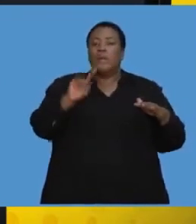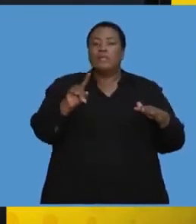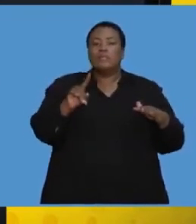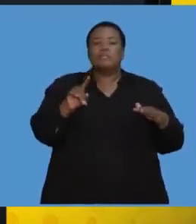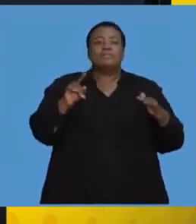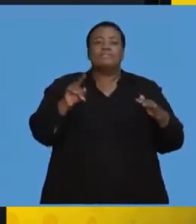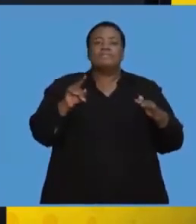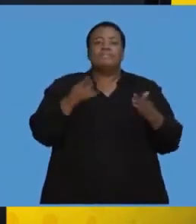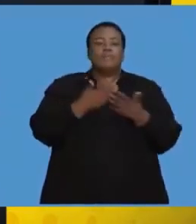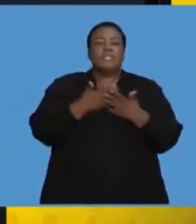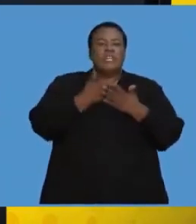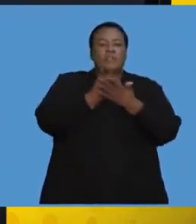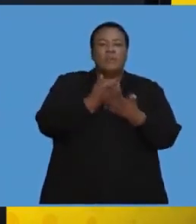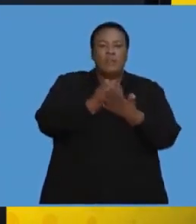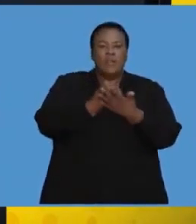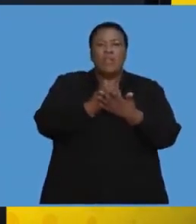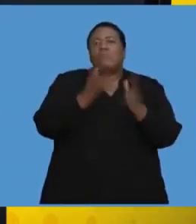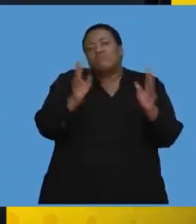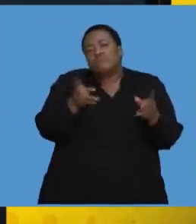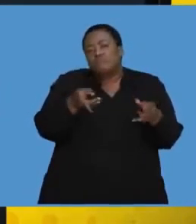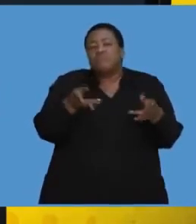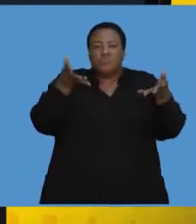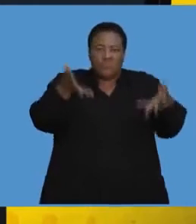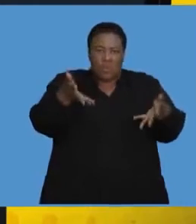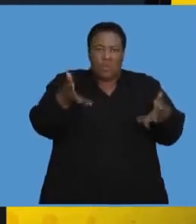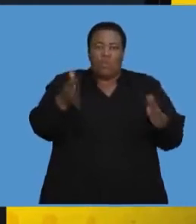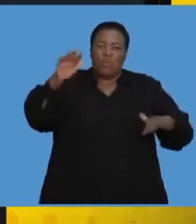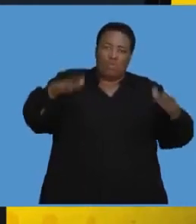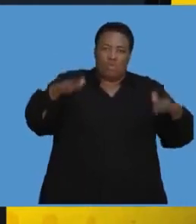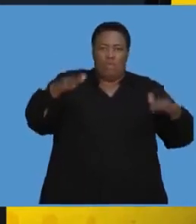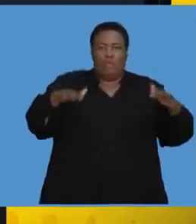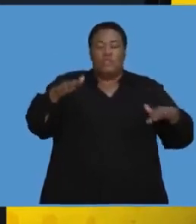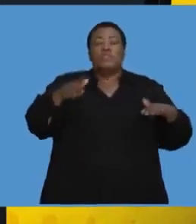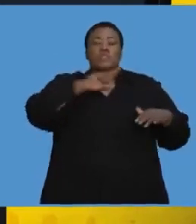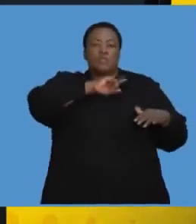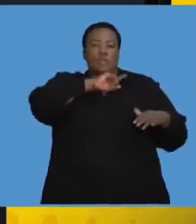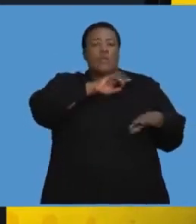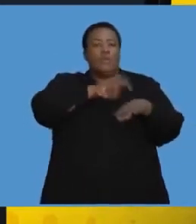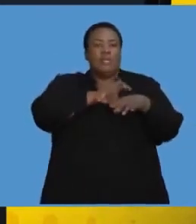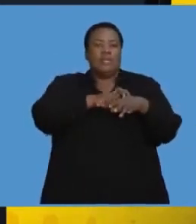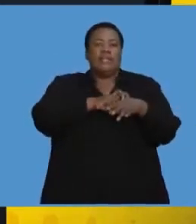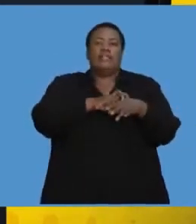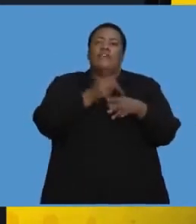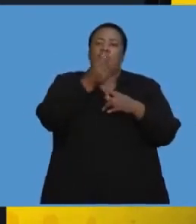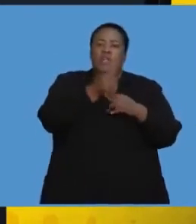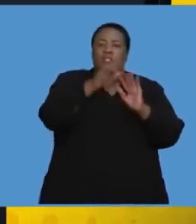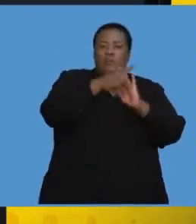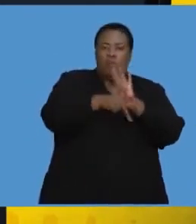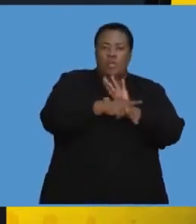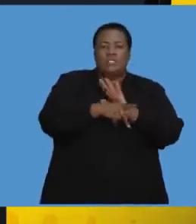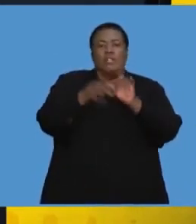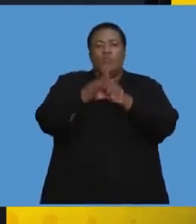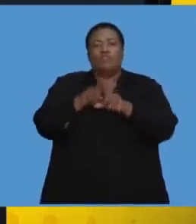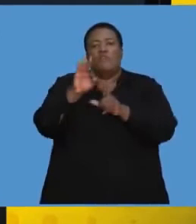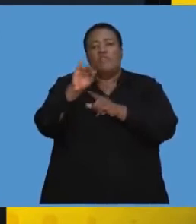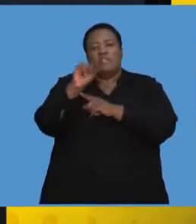the nature of the economy to be unstable. As such, we need monetary and fiscal policy to fine-tune the economy there. So you need